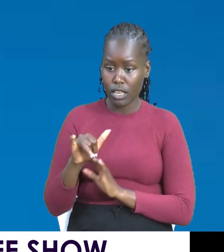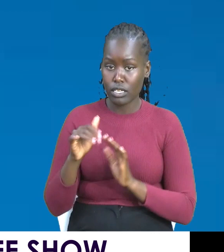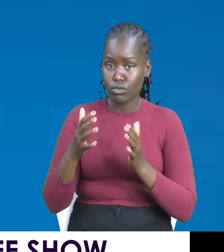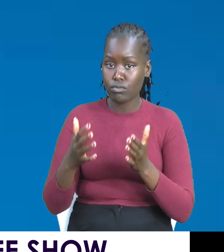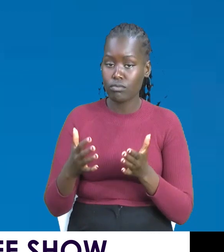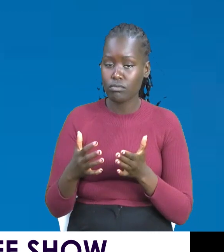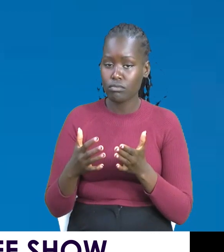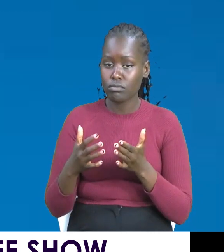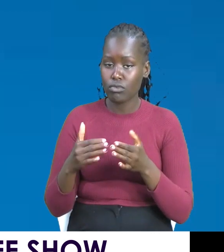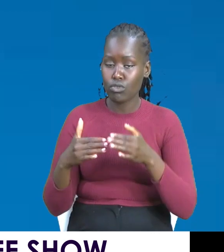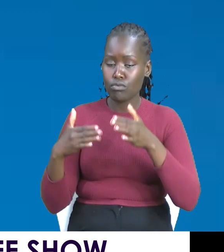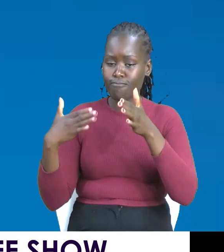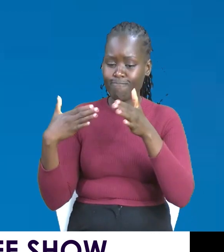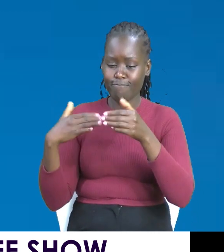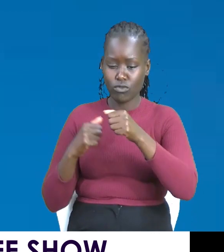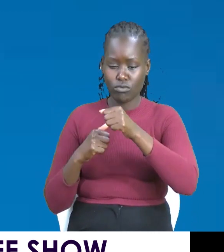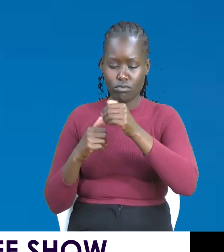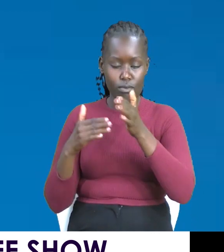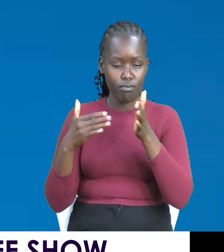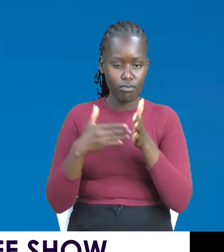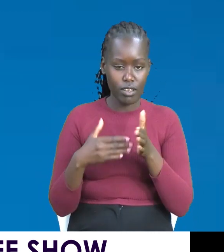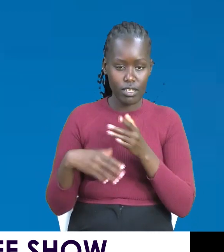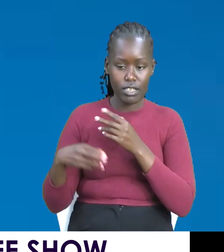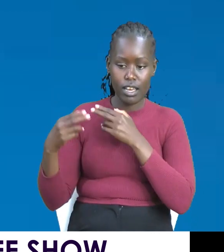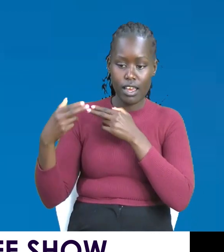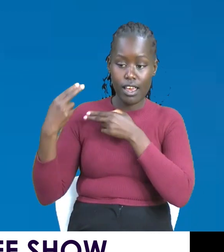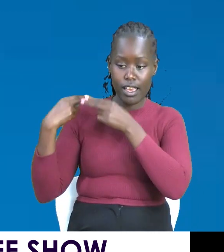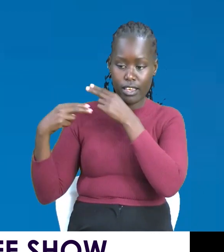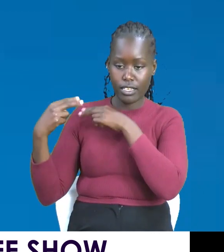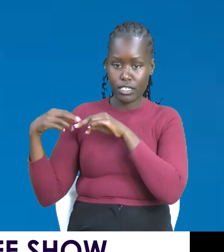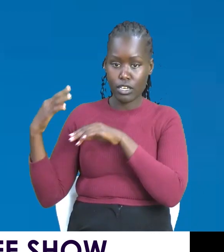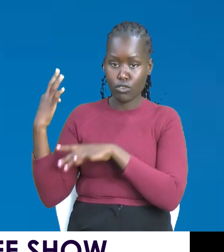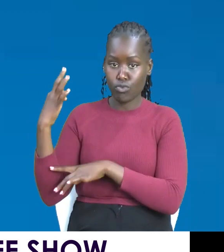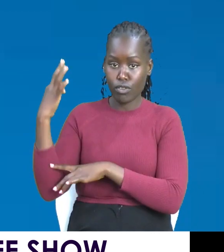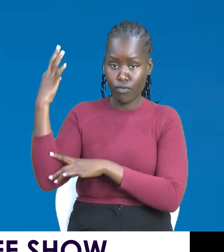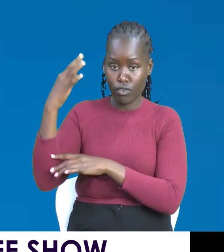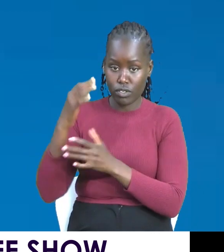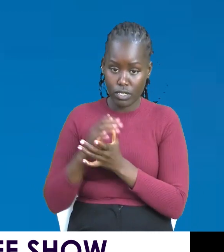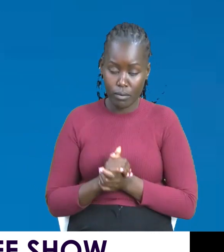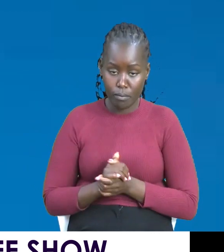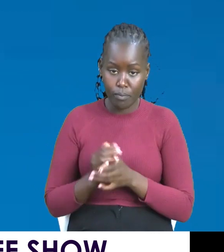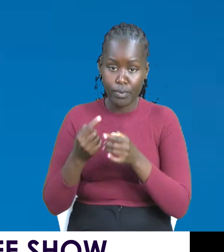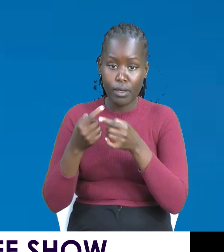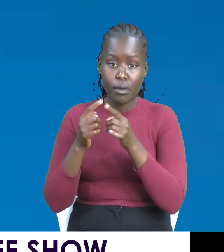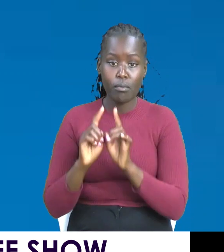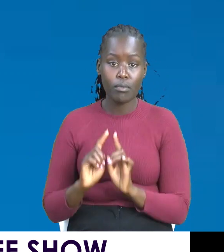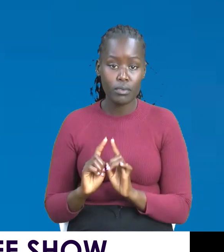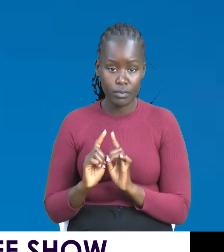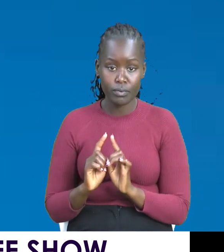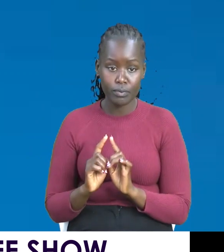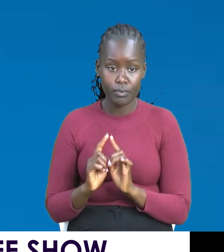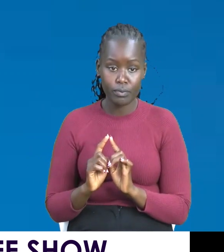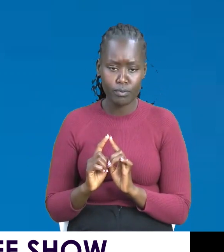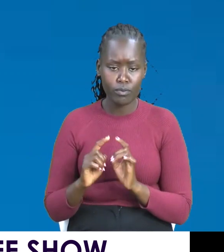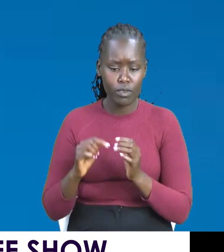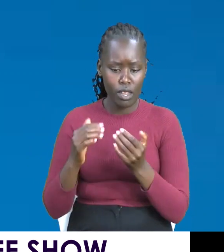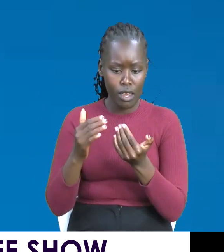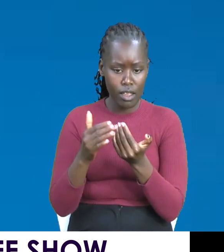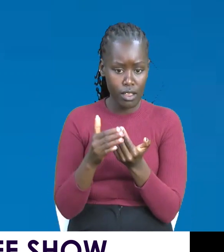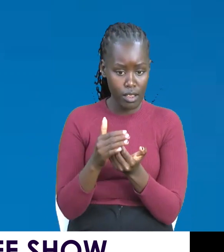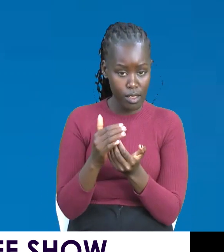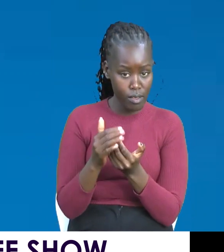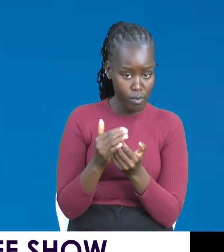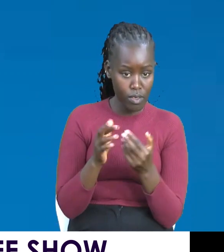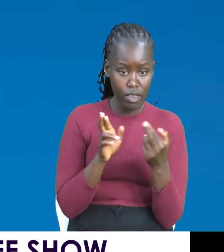bridge history, bridge it into the future. But then he has to play that caretaker role,